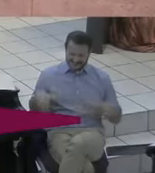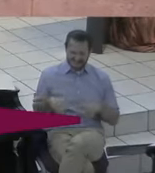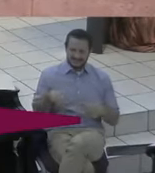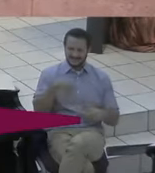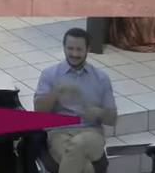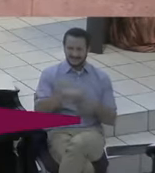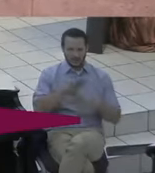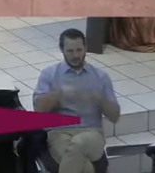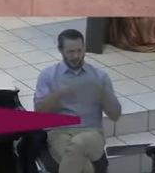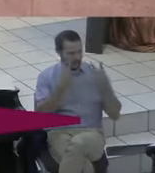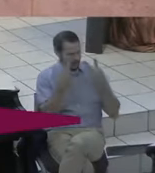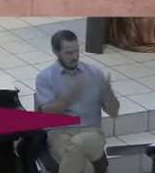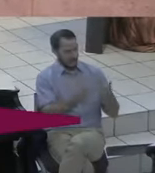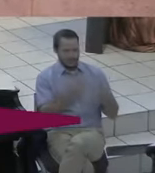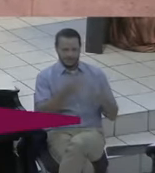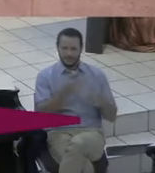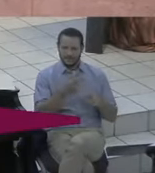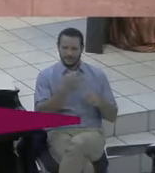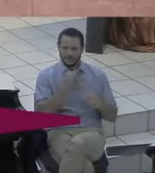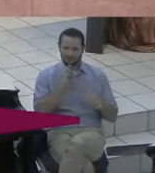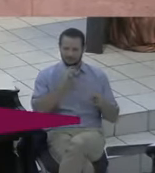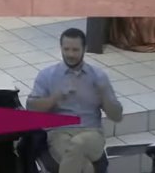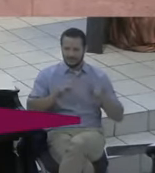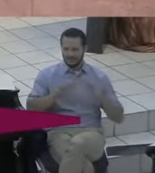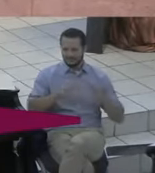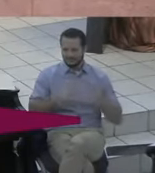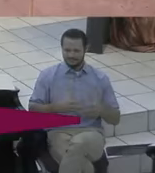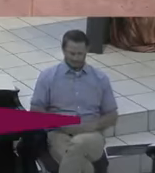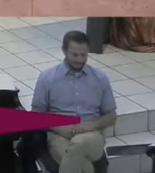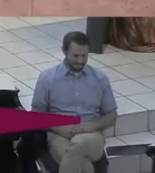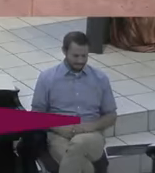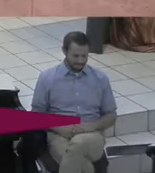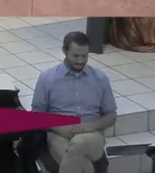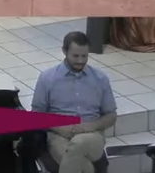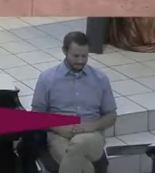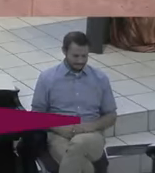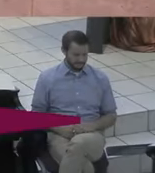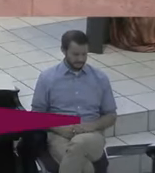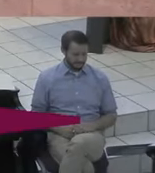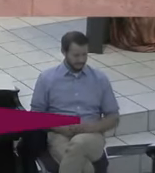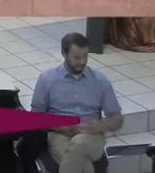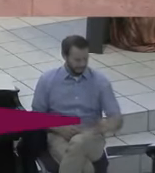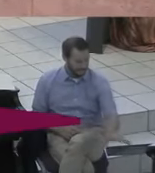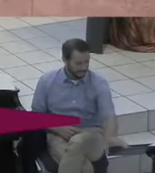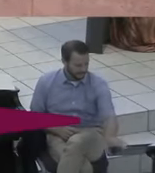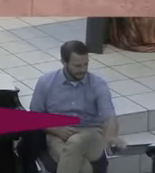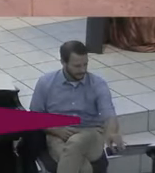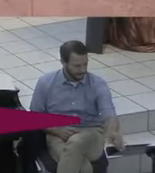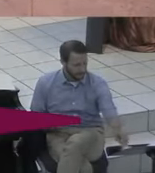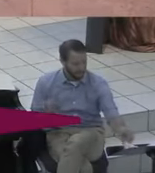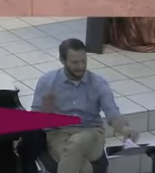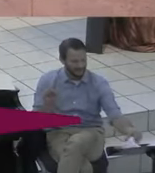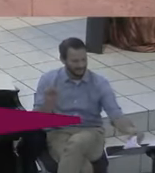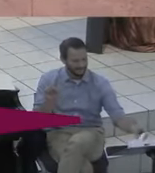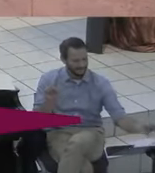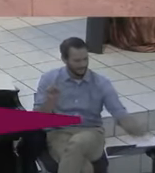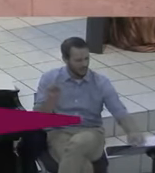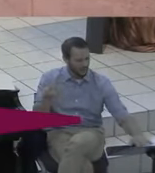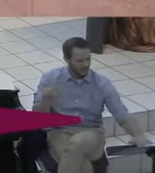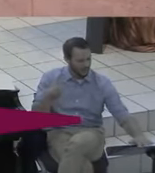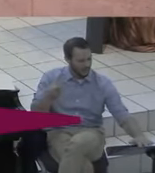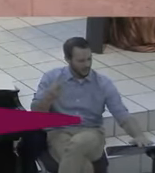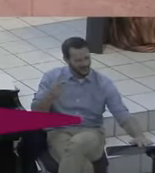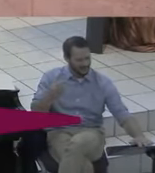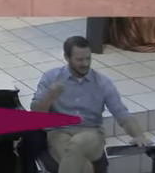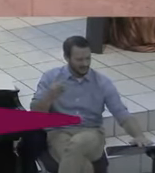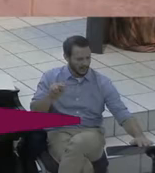all the Israelites. 1 Thessalonians 2, 1